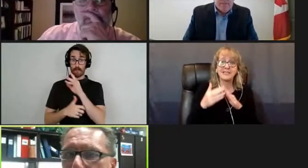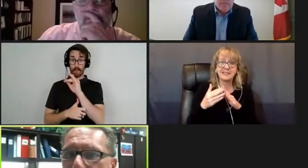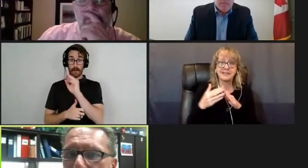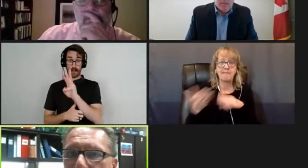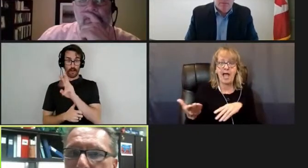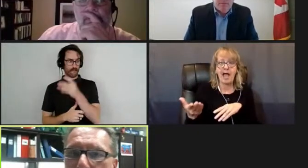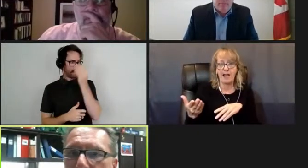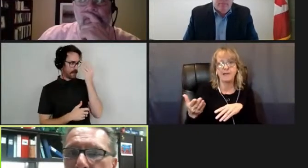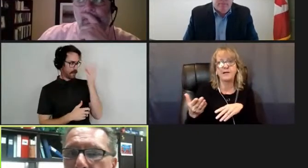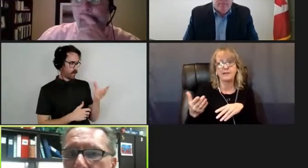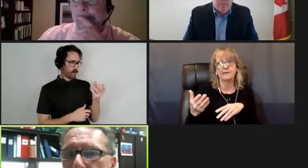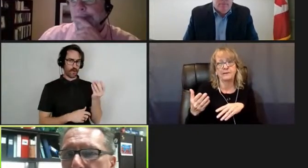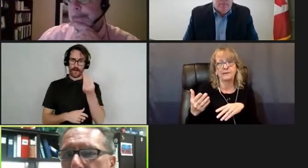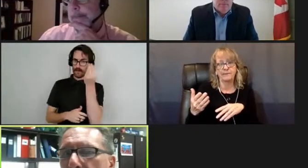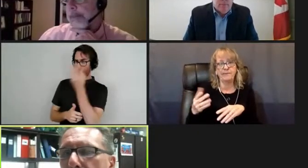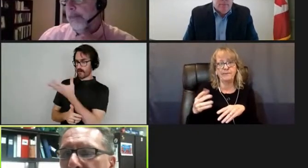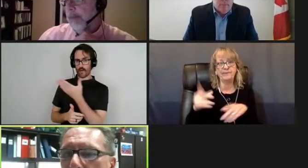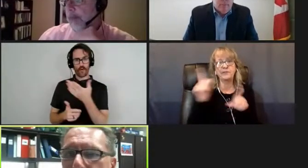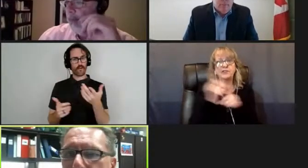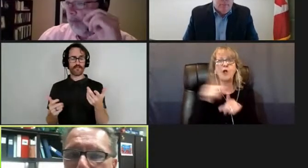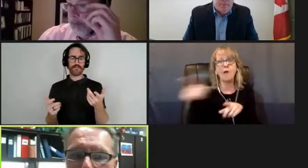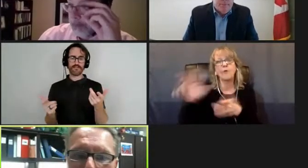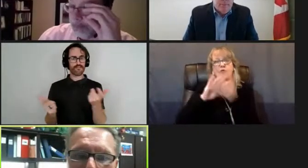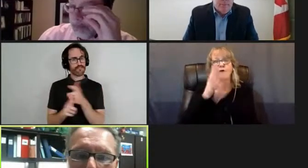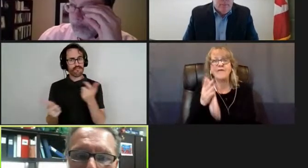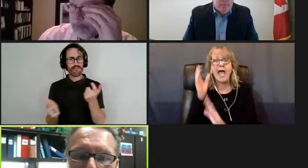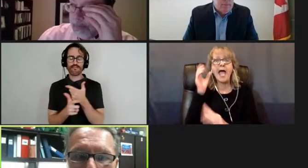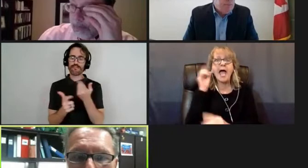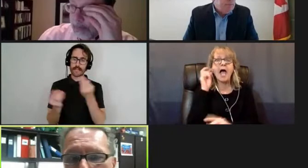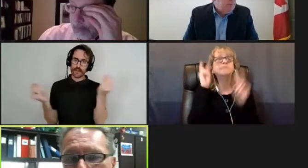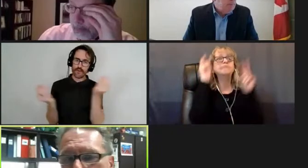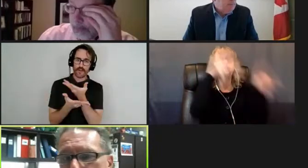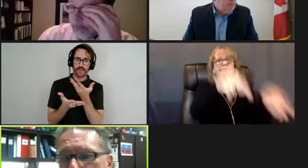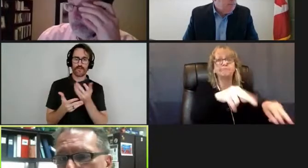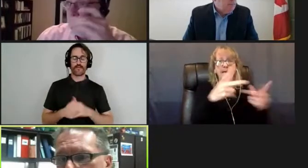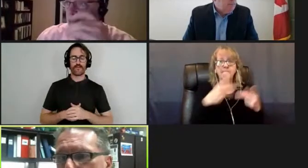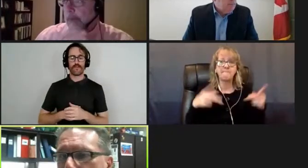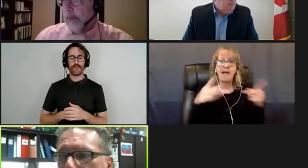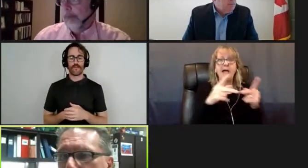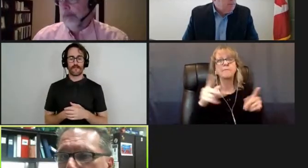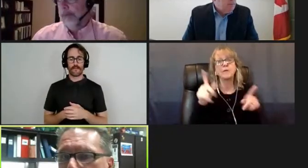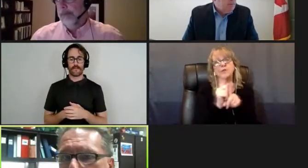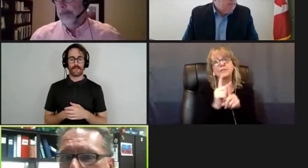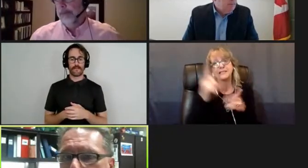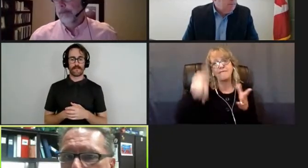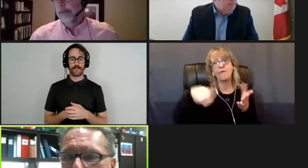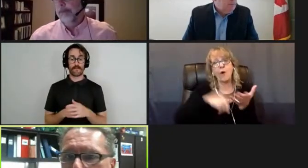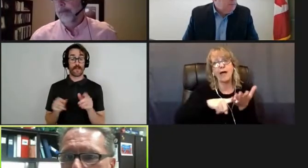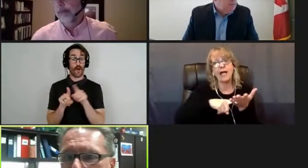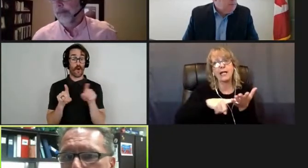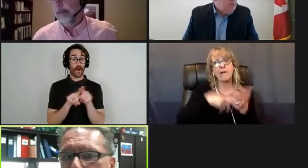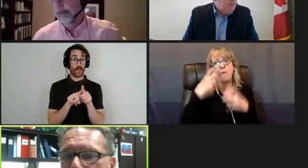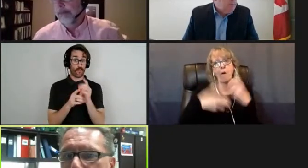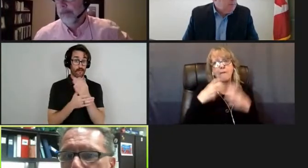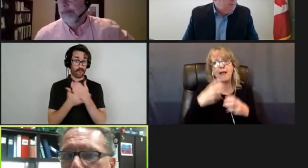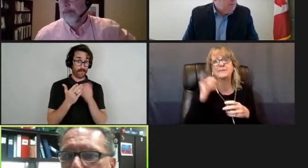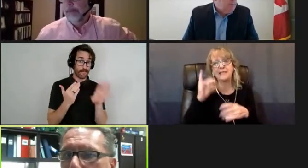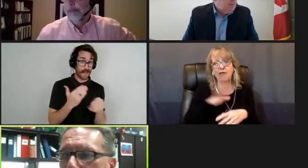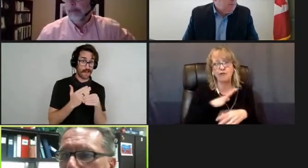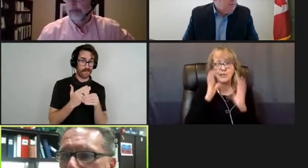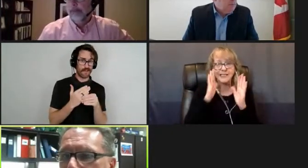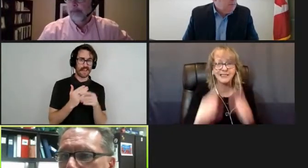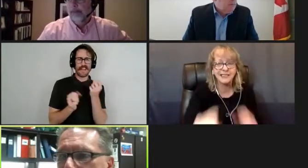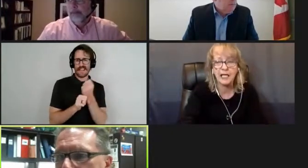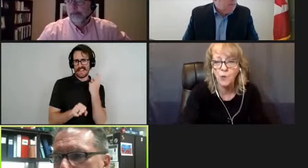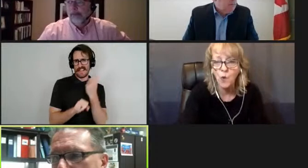to assist with you know, resolving issues quickly. And the other part that we added towards the end of the